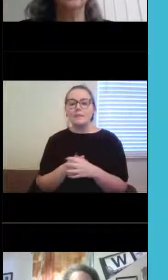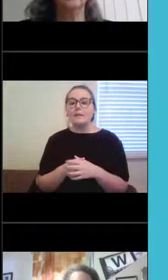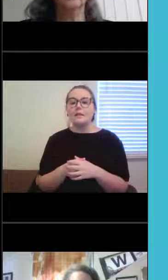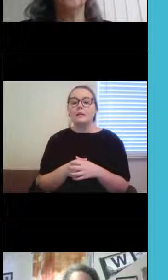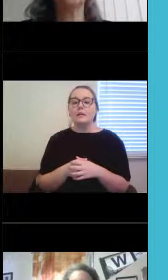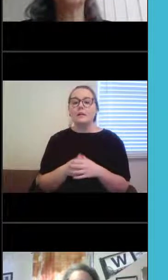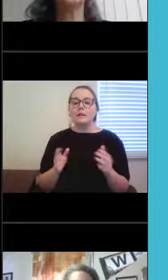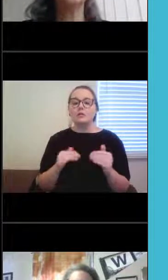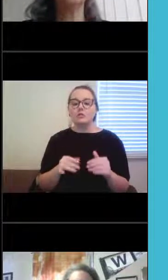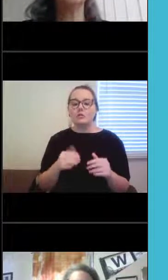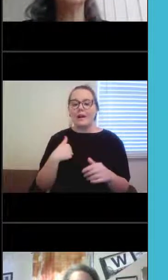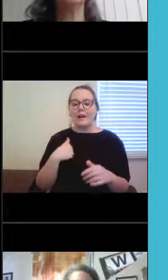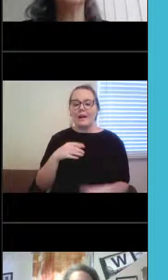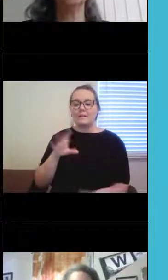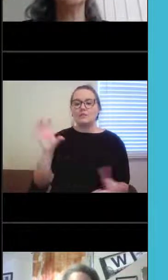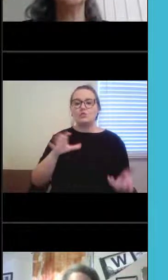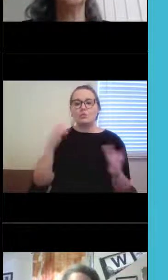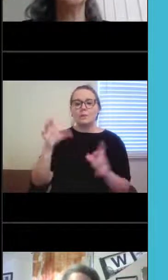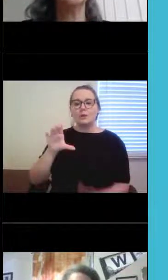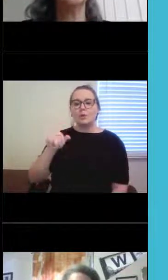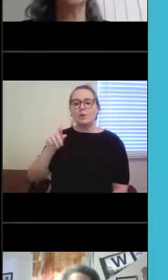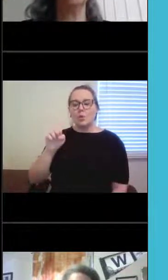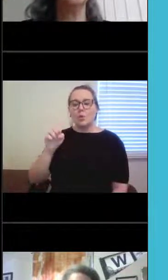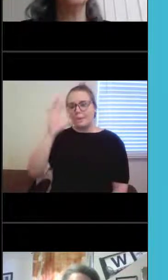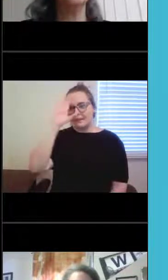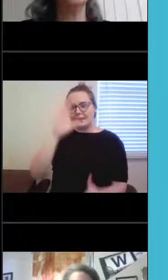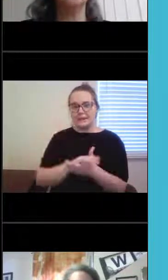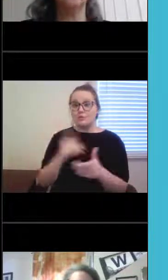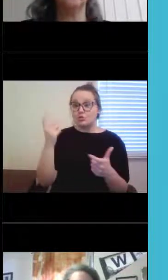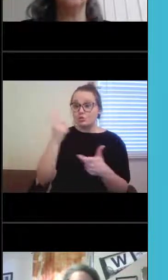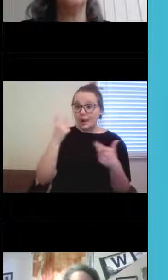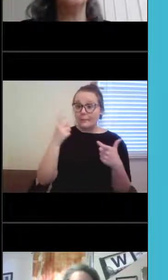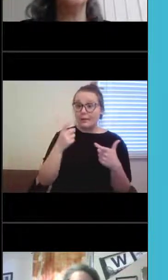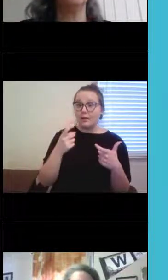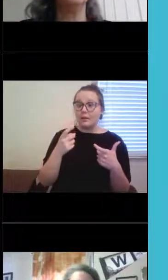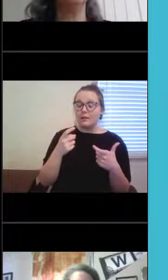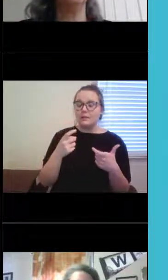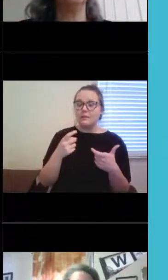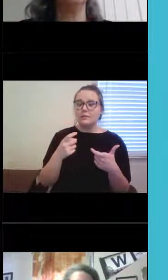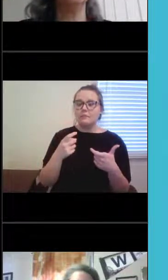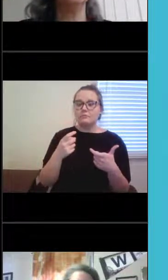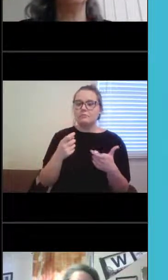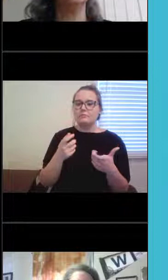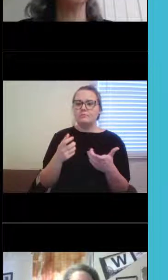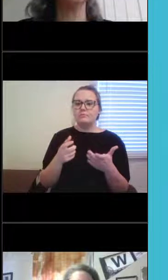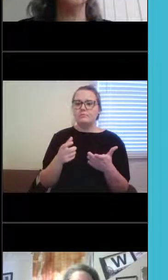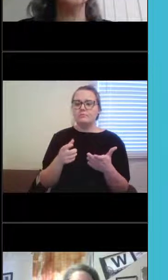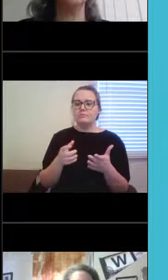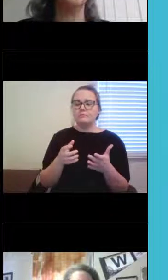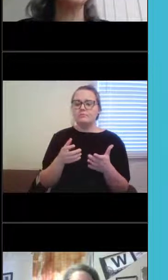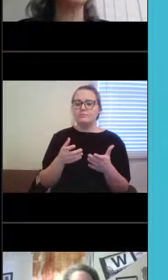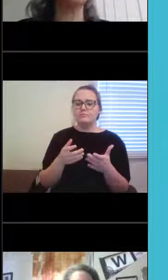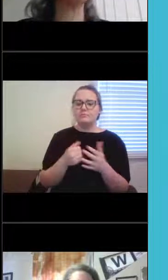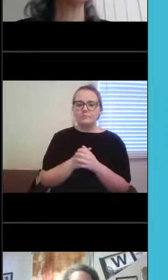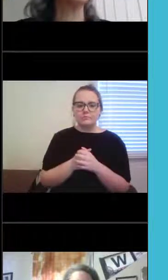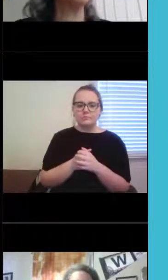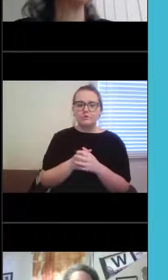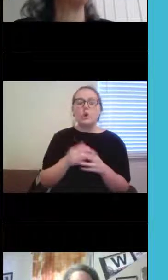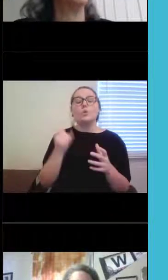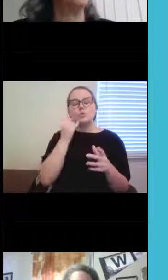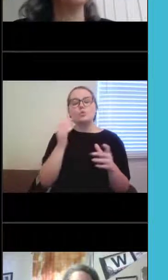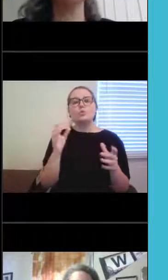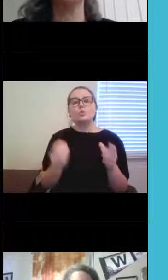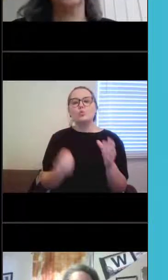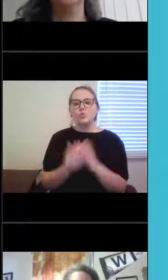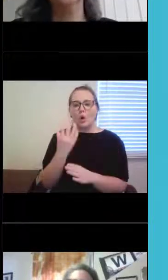beliefs. There's sort of in the trauma literature research and theory about that, you know, in order to grow, that you have this disruption